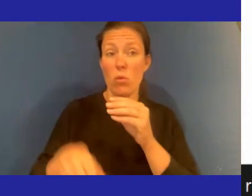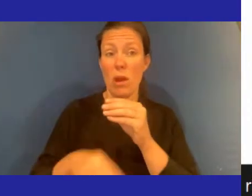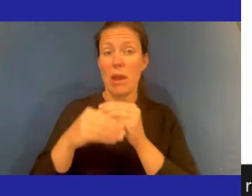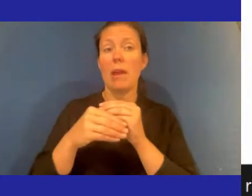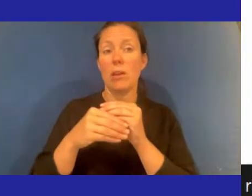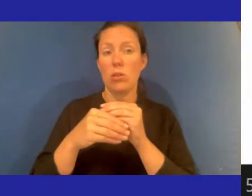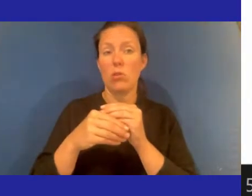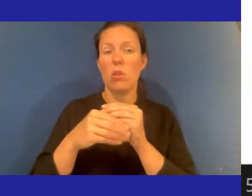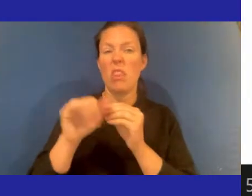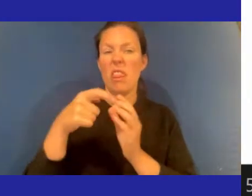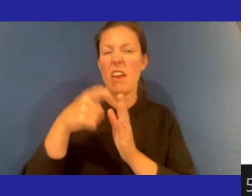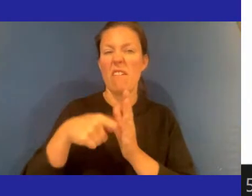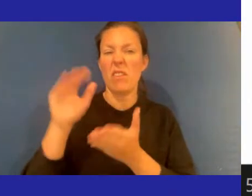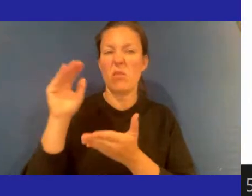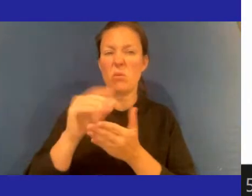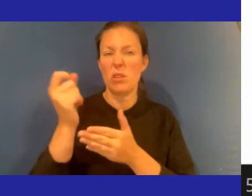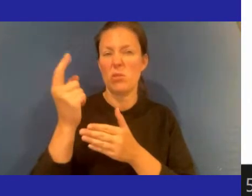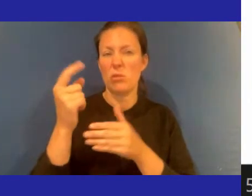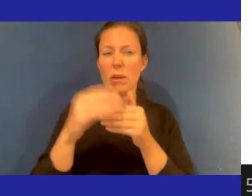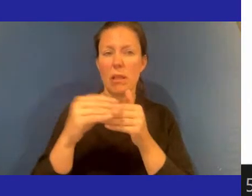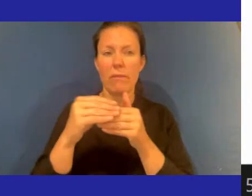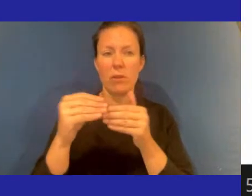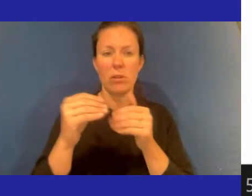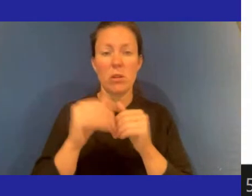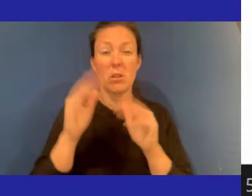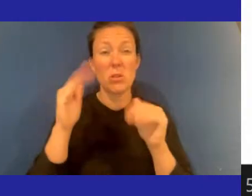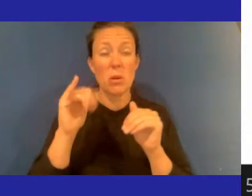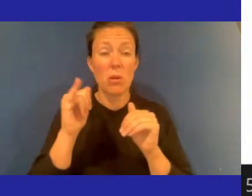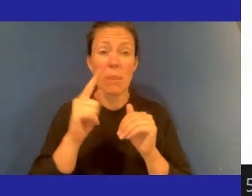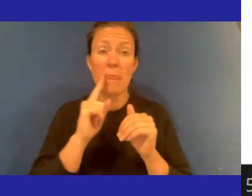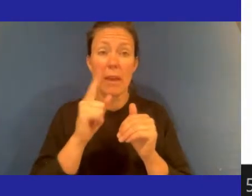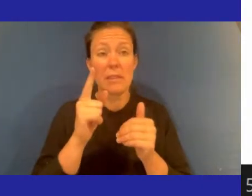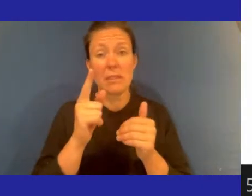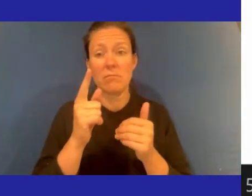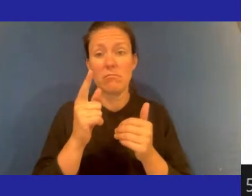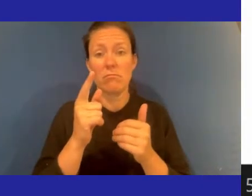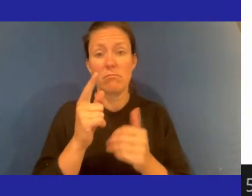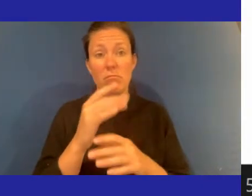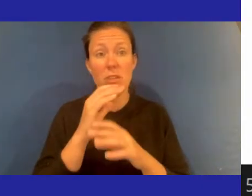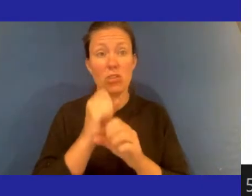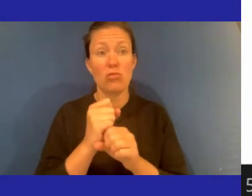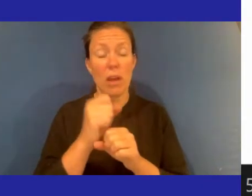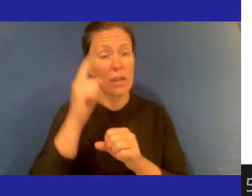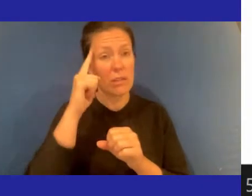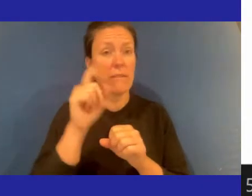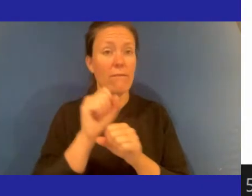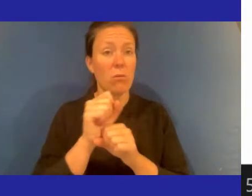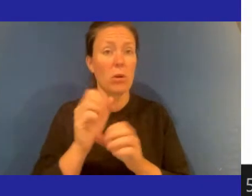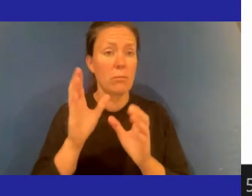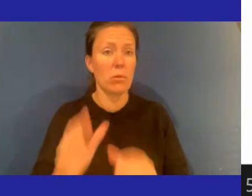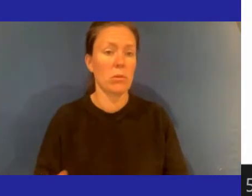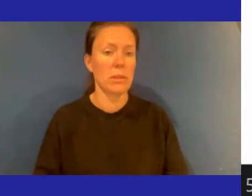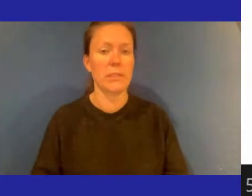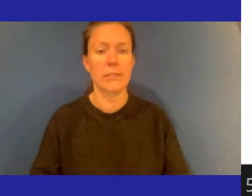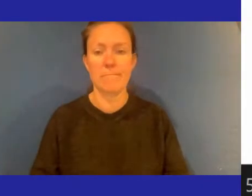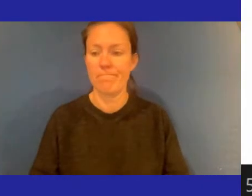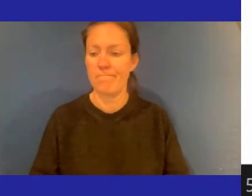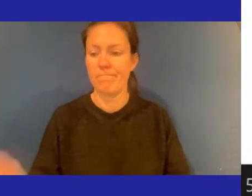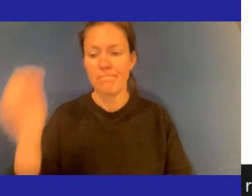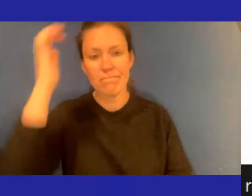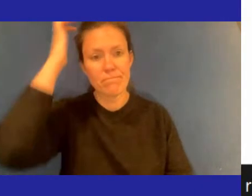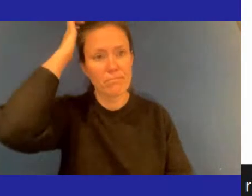by $11. So we hope this is an attractive for city employees to consider. Happy to take any questions.